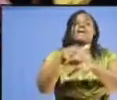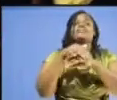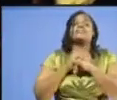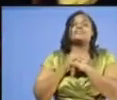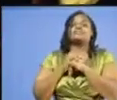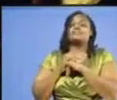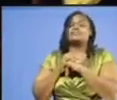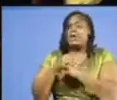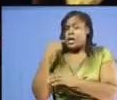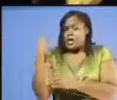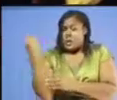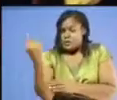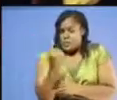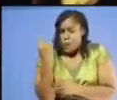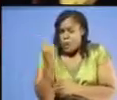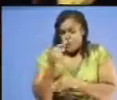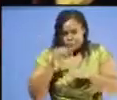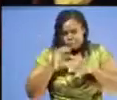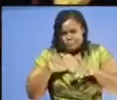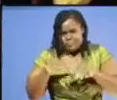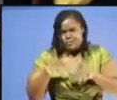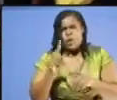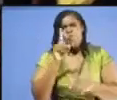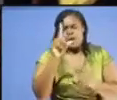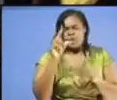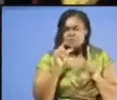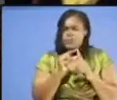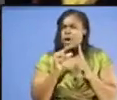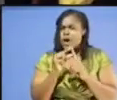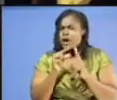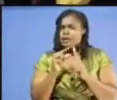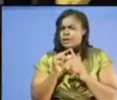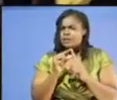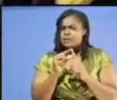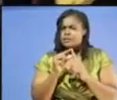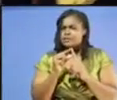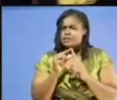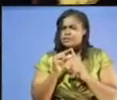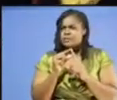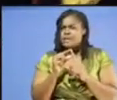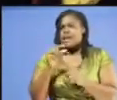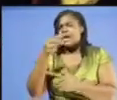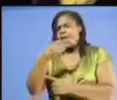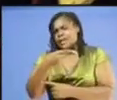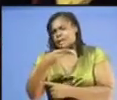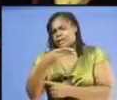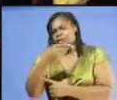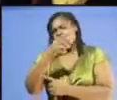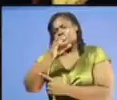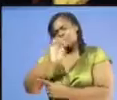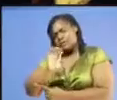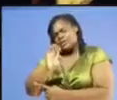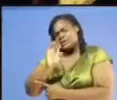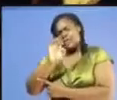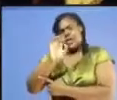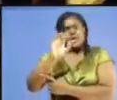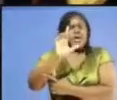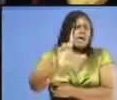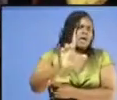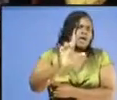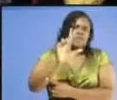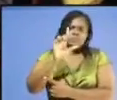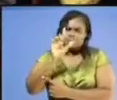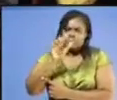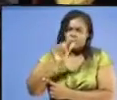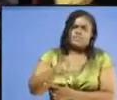If all you can type is just one word, H-E-L-P. If you can't put